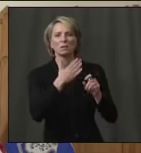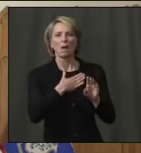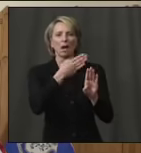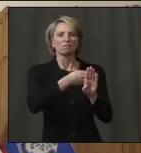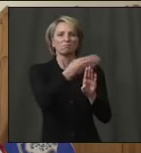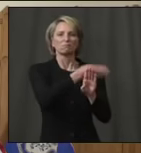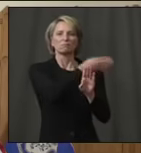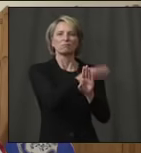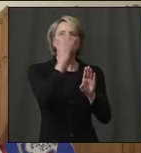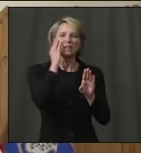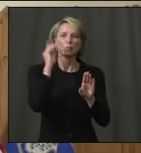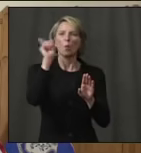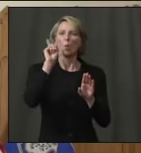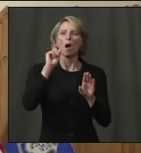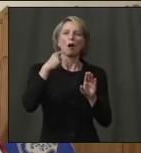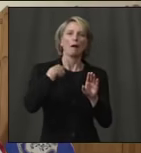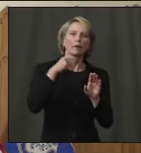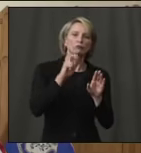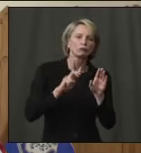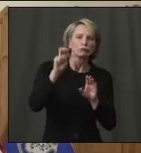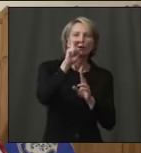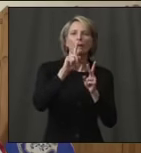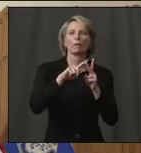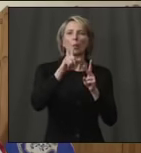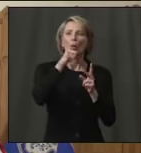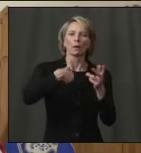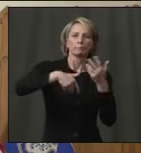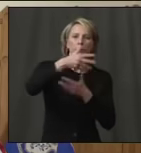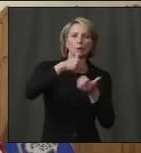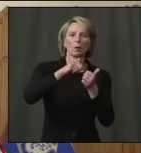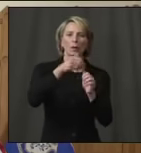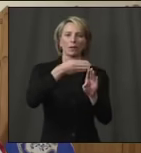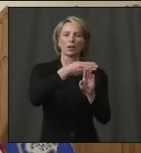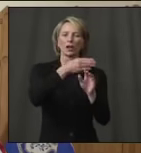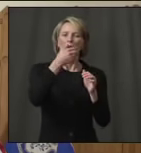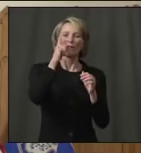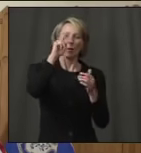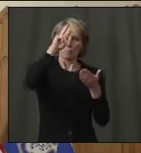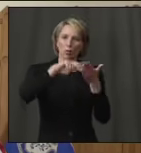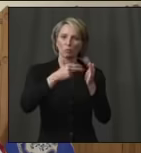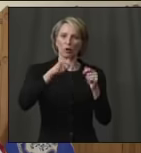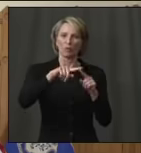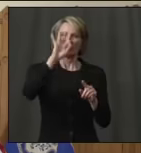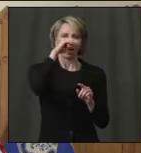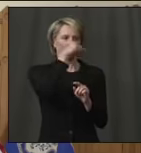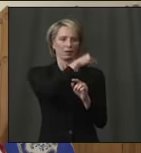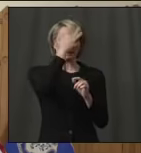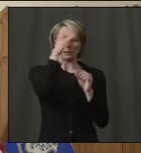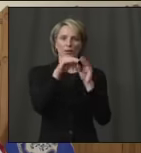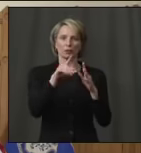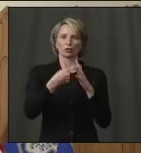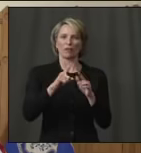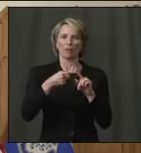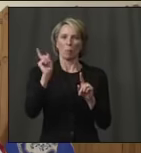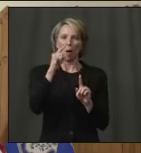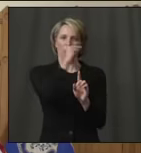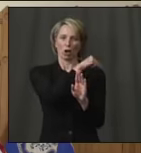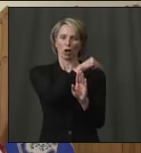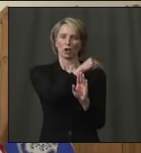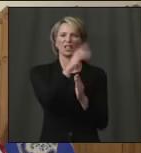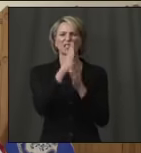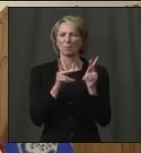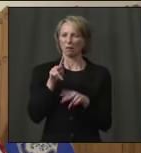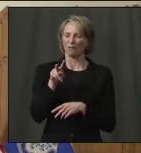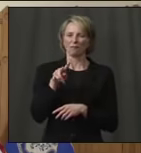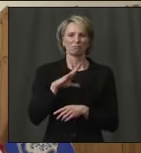What do you say to people like that? I mean, do you stress the anonymity? Is